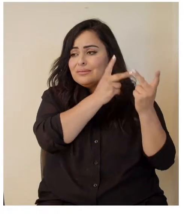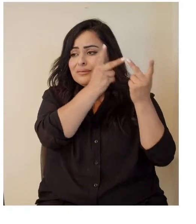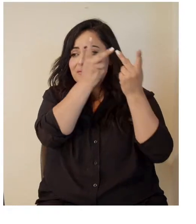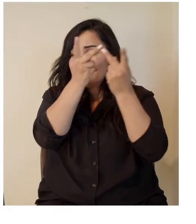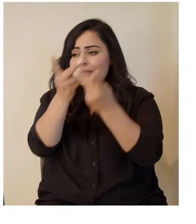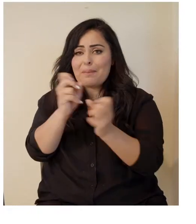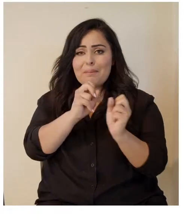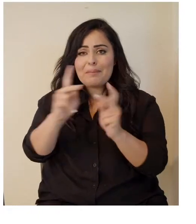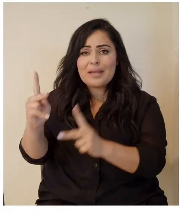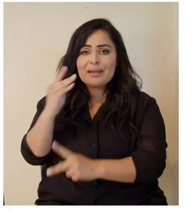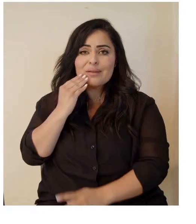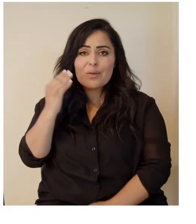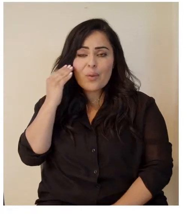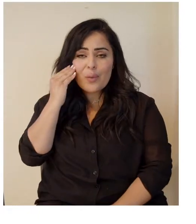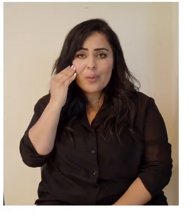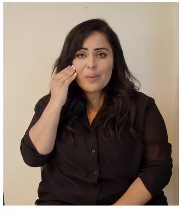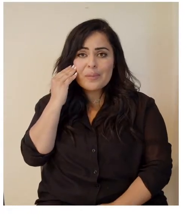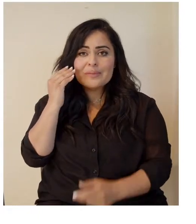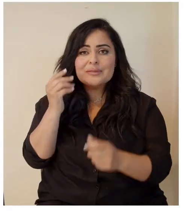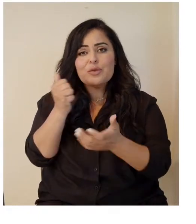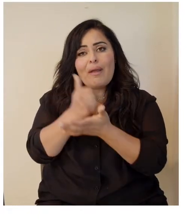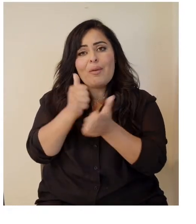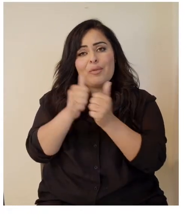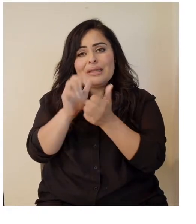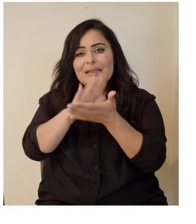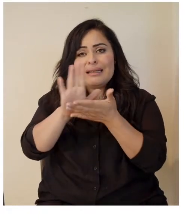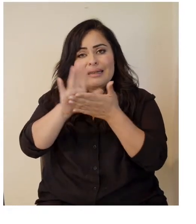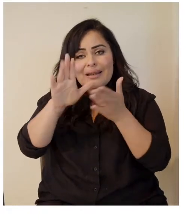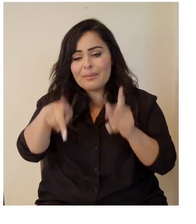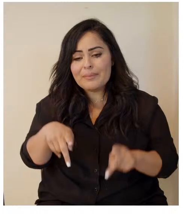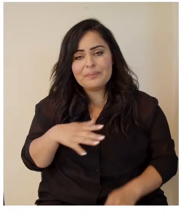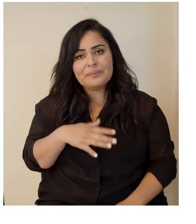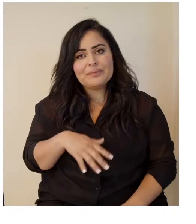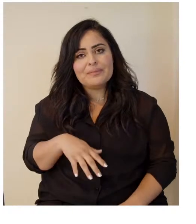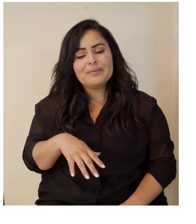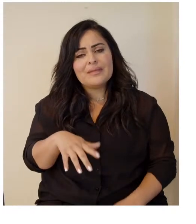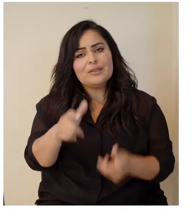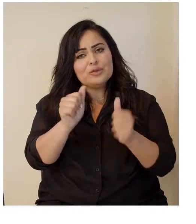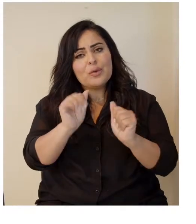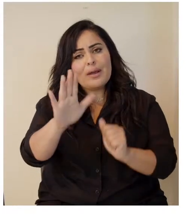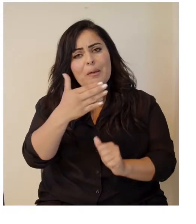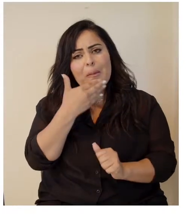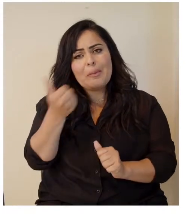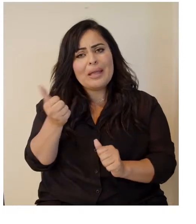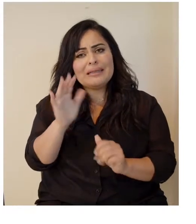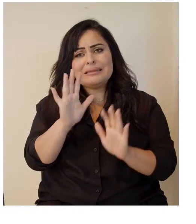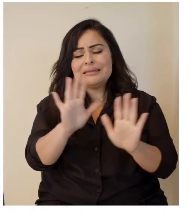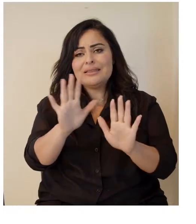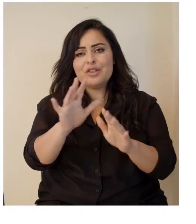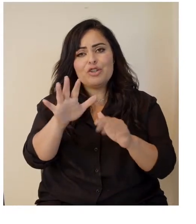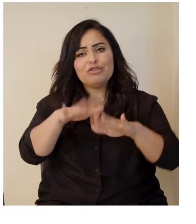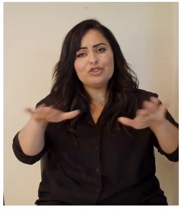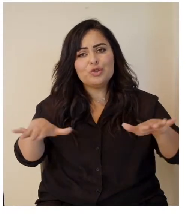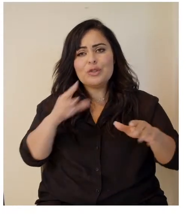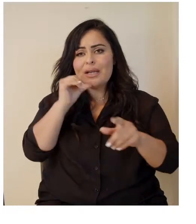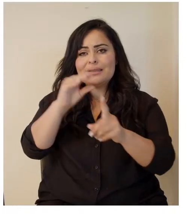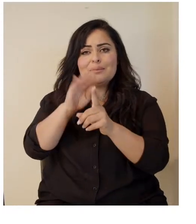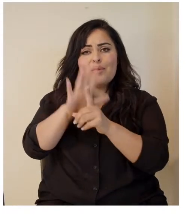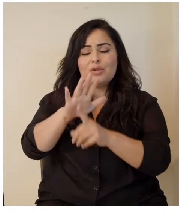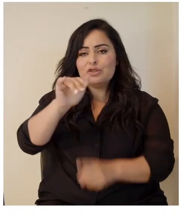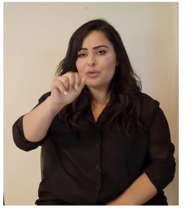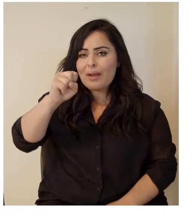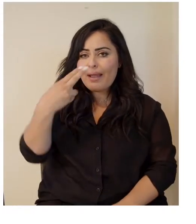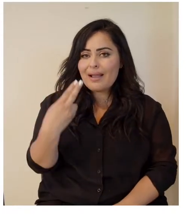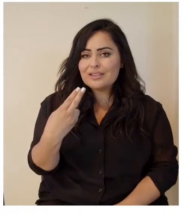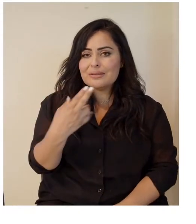you're allowed to do so to assist with the cleanup. But we have to do our best to keep children away from the ash. Try and make sure the ash and